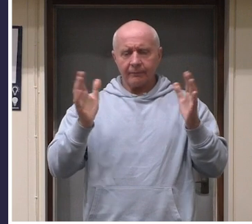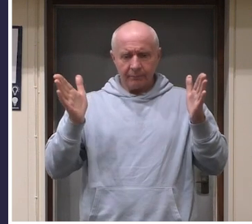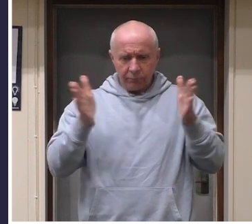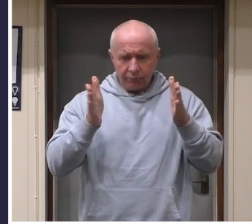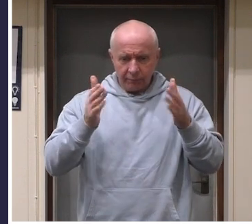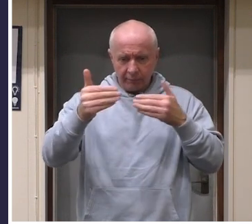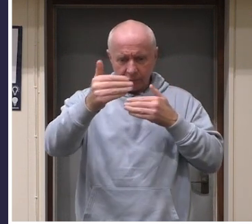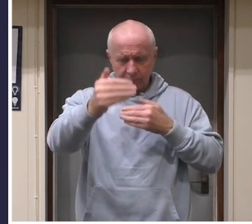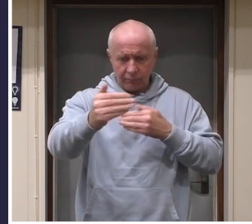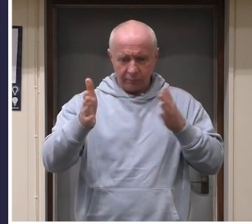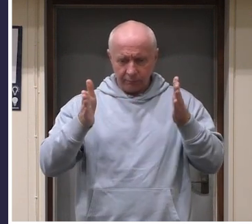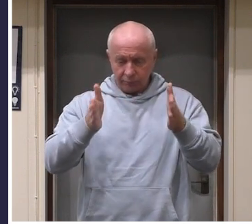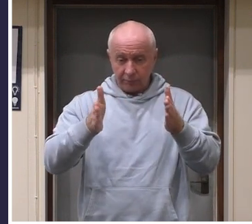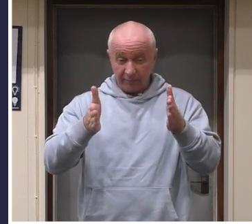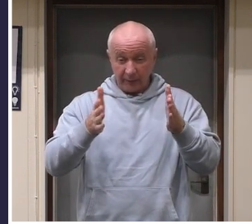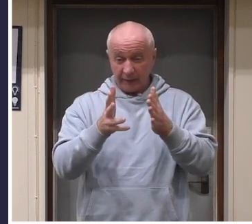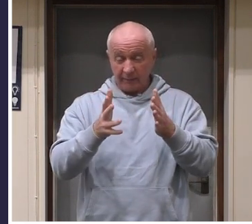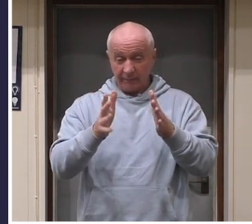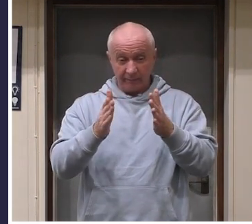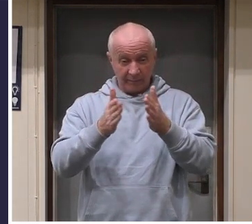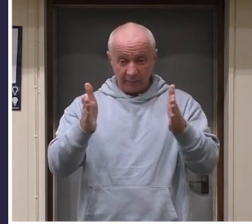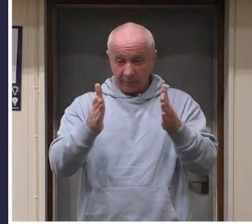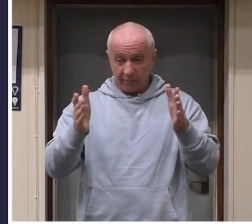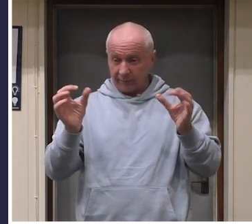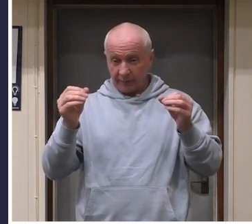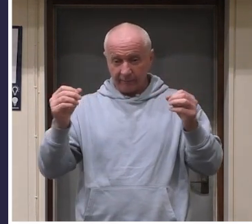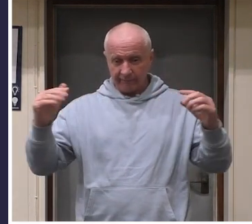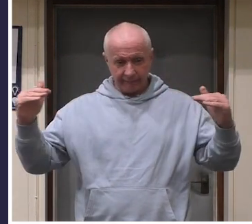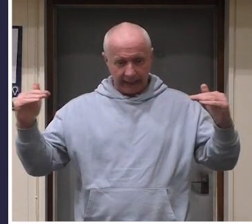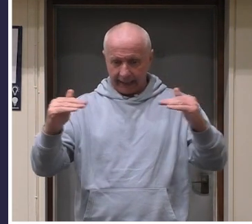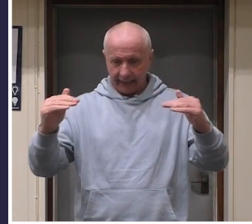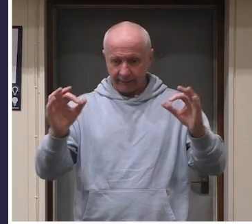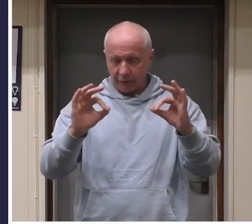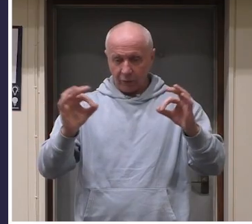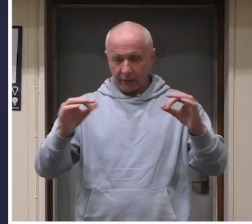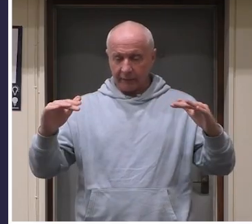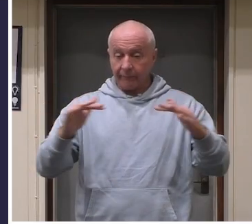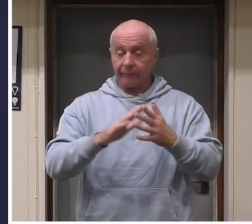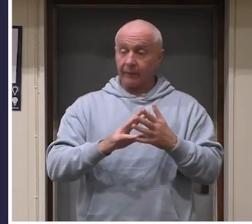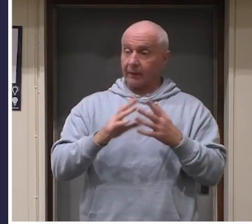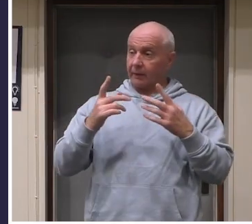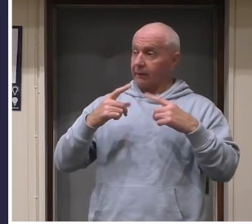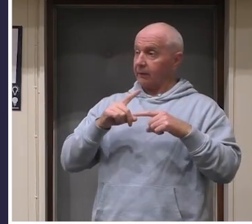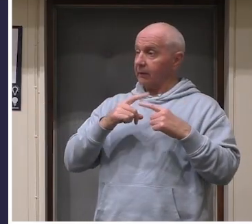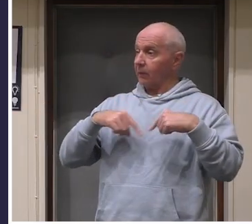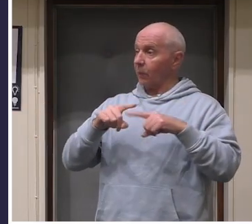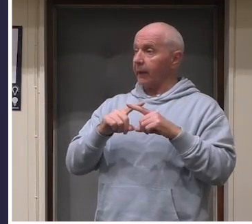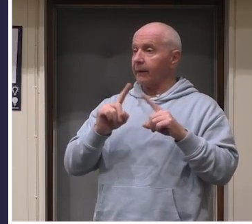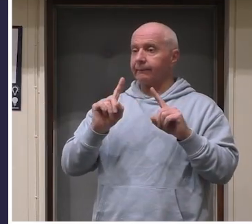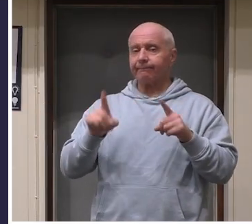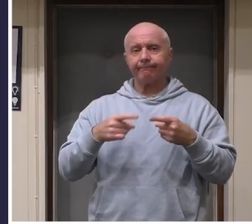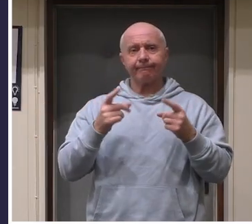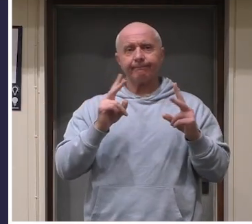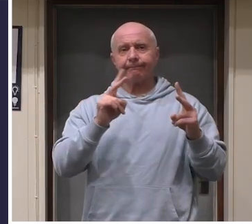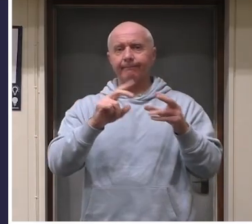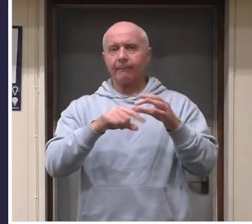it as well as possible from the environment because the reason we don't see quantum behavior in our length scales